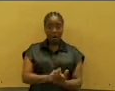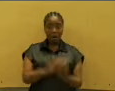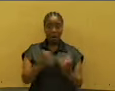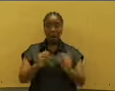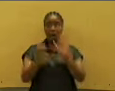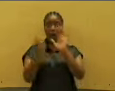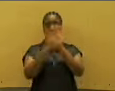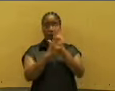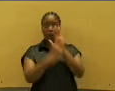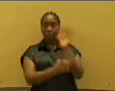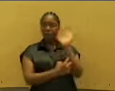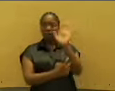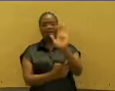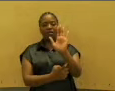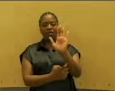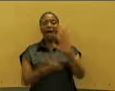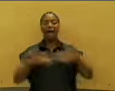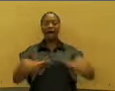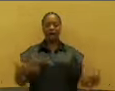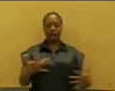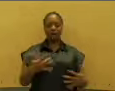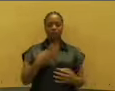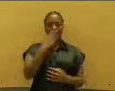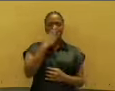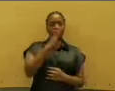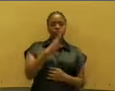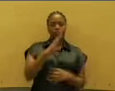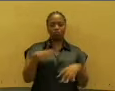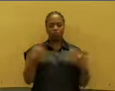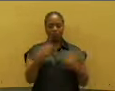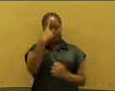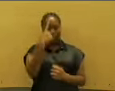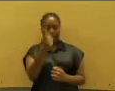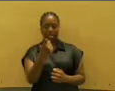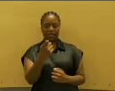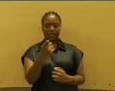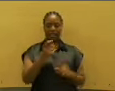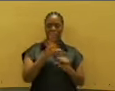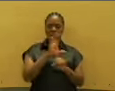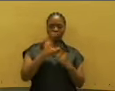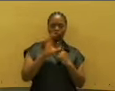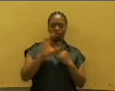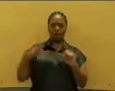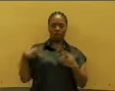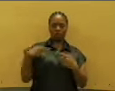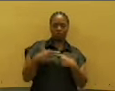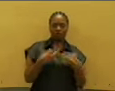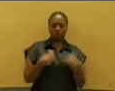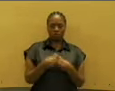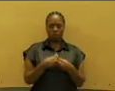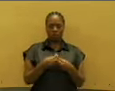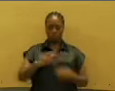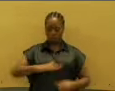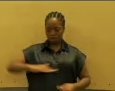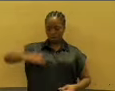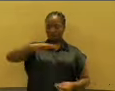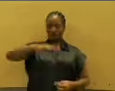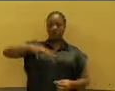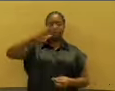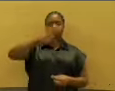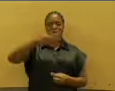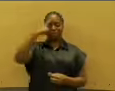movements, the attitudes, and sometimes there might be blind spots that we may not be aware of that are inherently heteronormative. So in